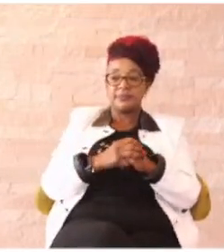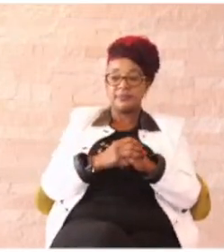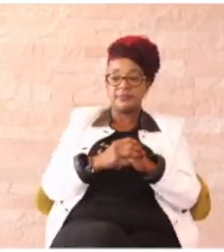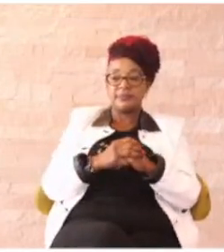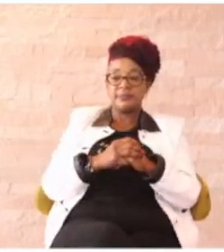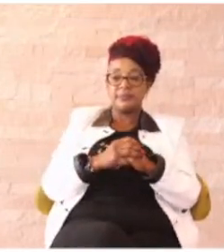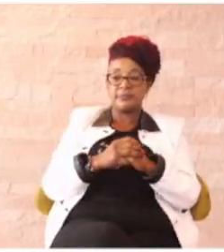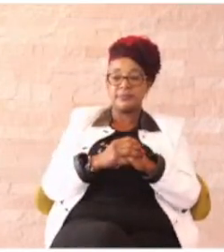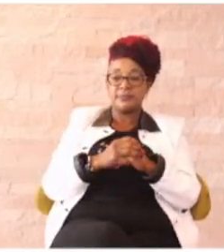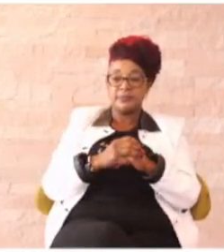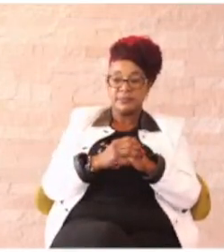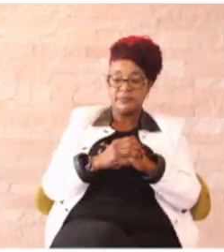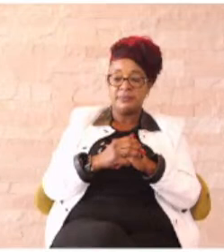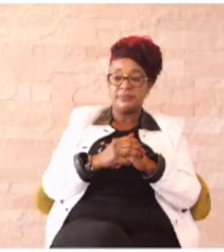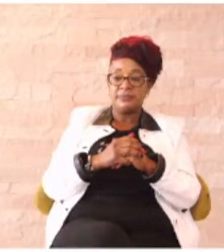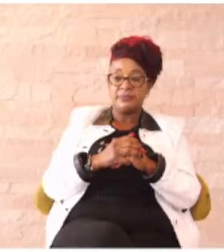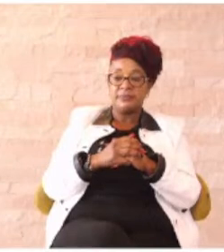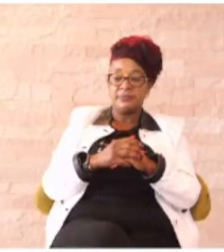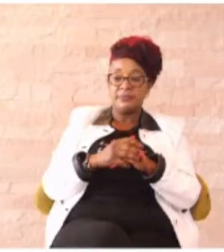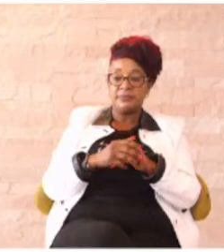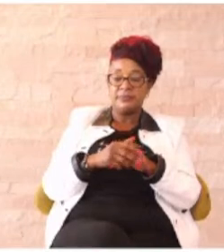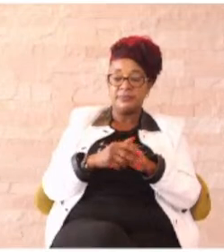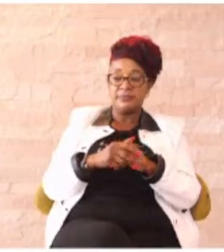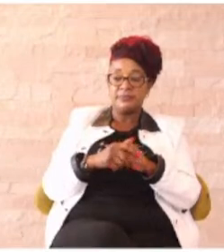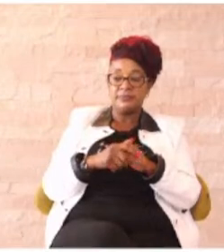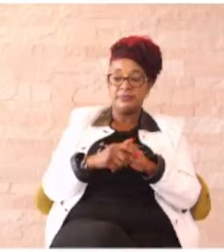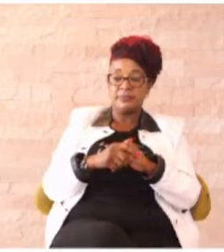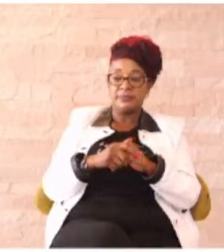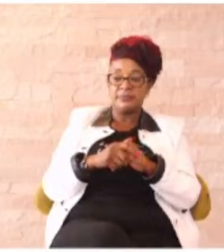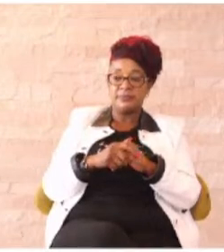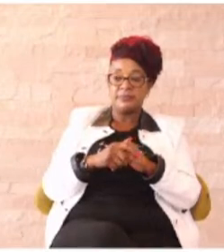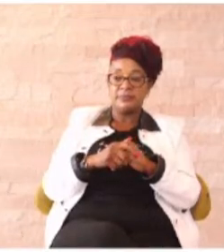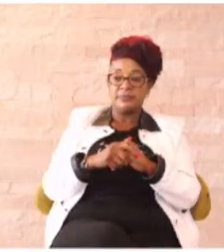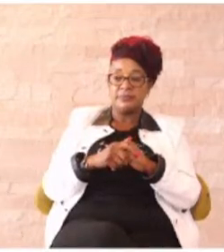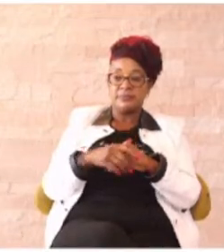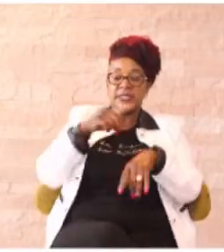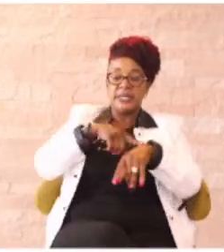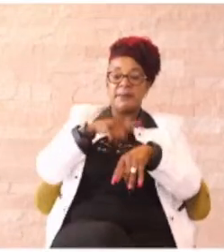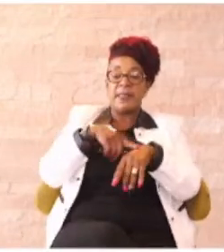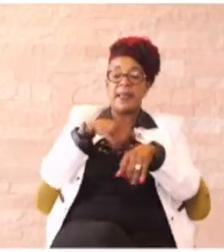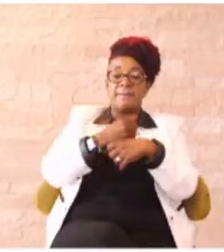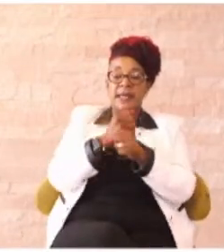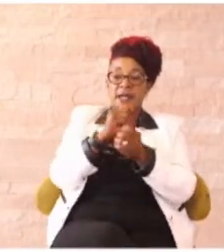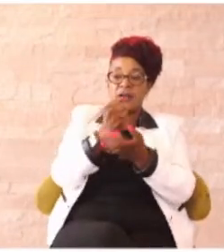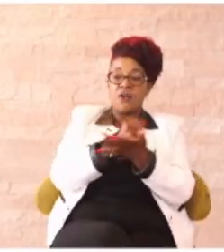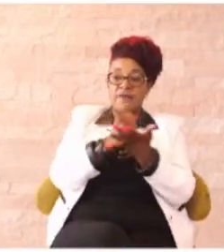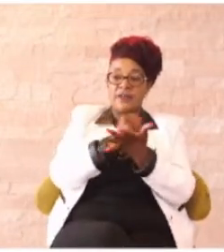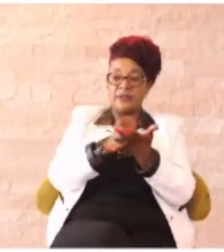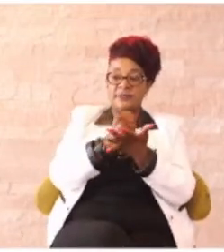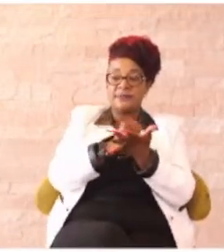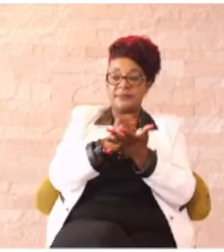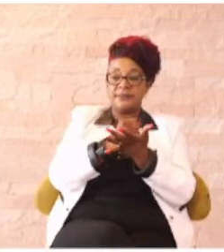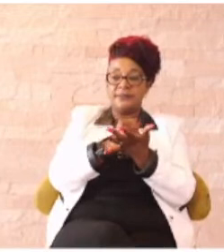This one is when they prepare coffee. Even our main partners, they are